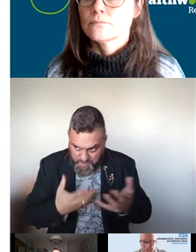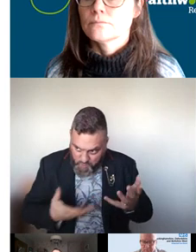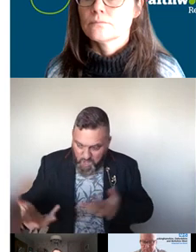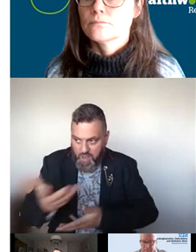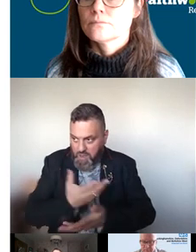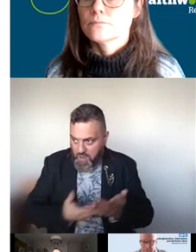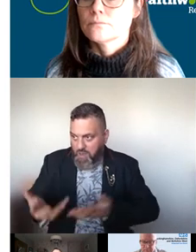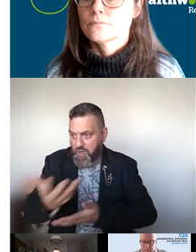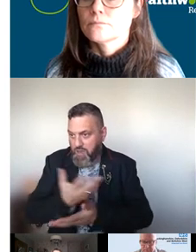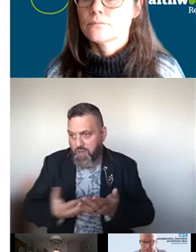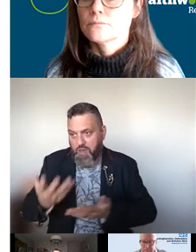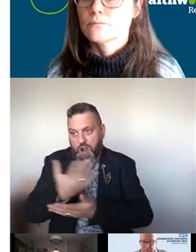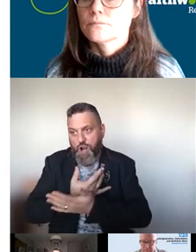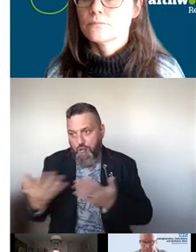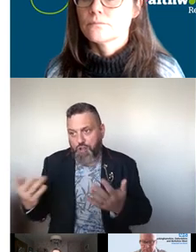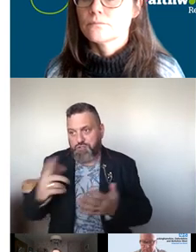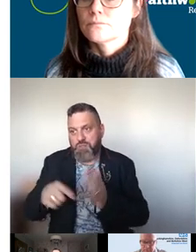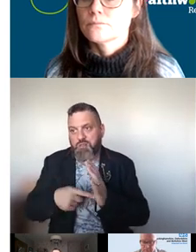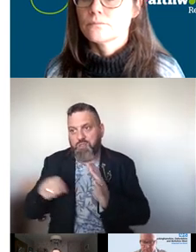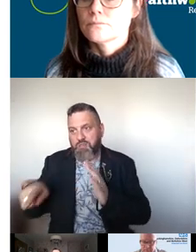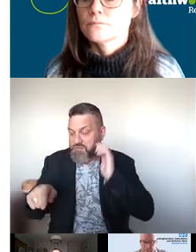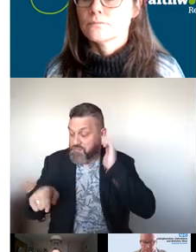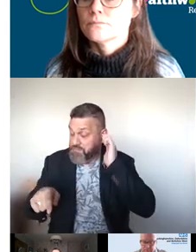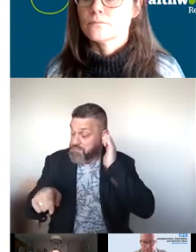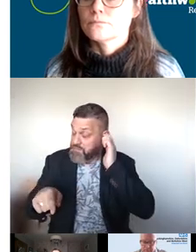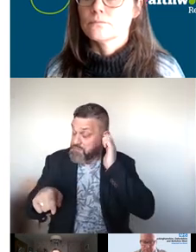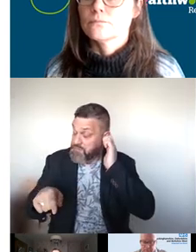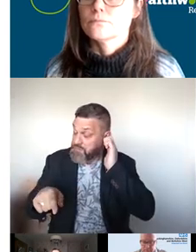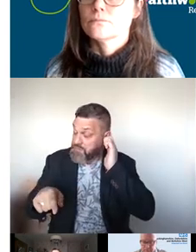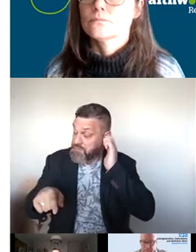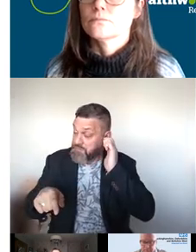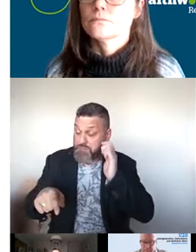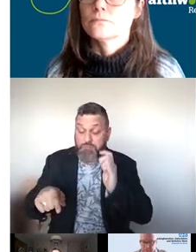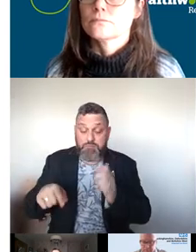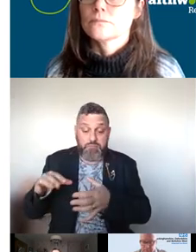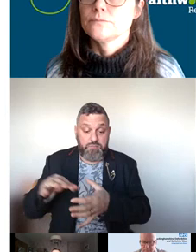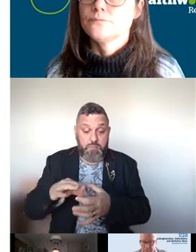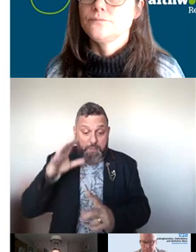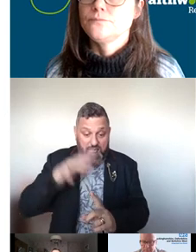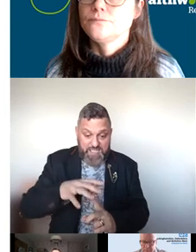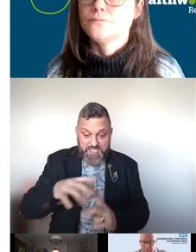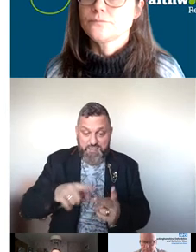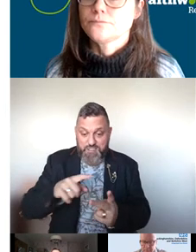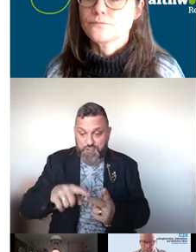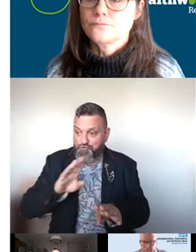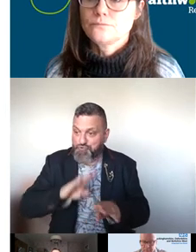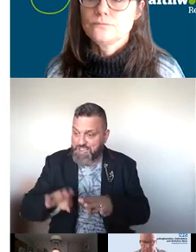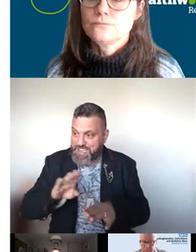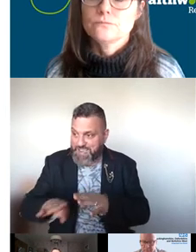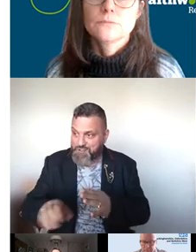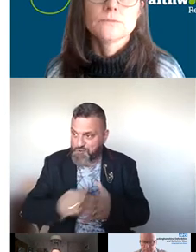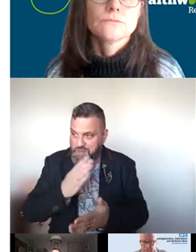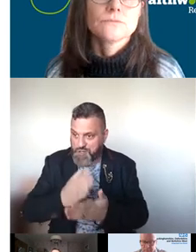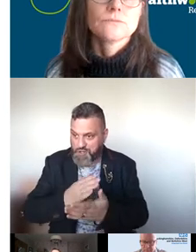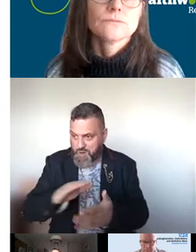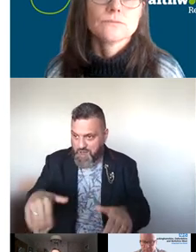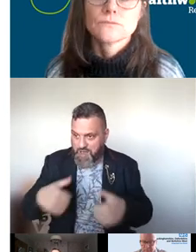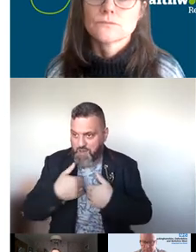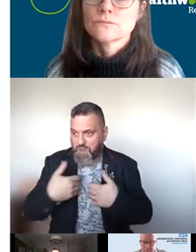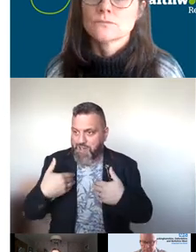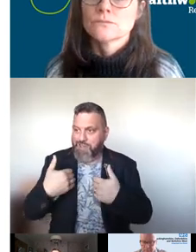and working across that whole system of place and training to try and make our healthcare jobs and as